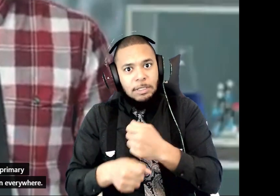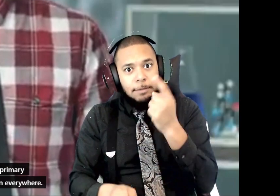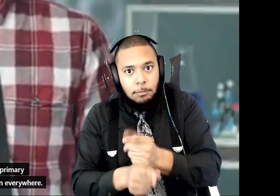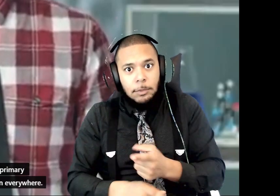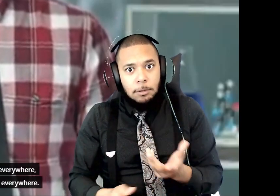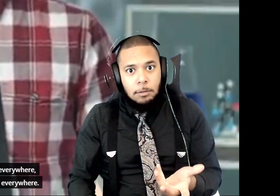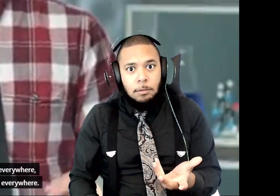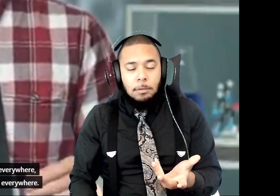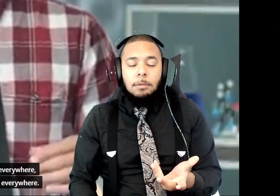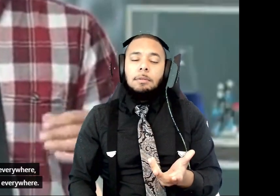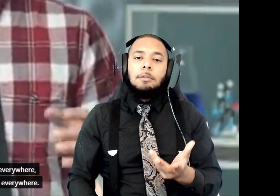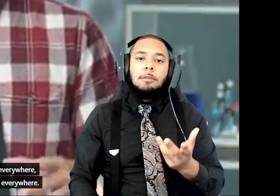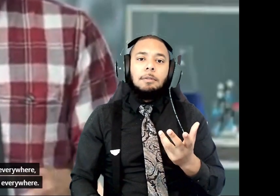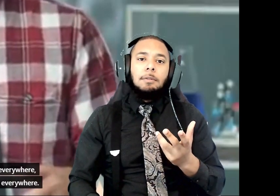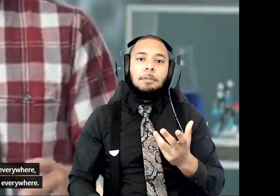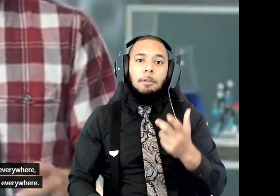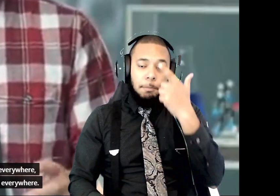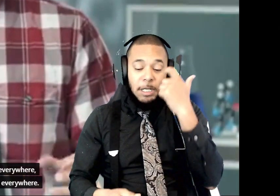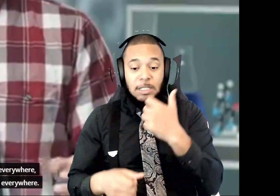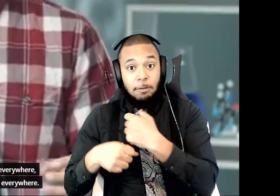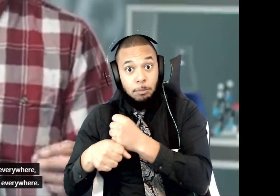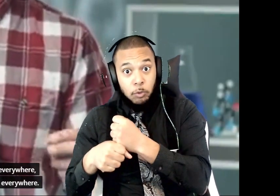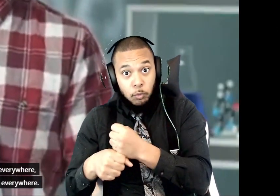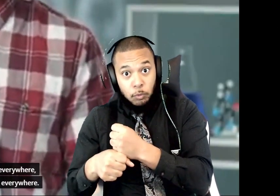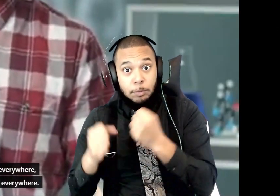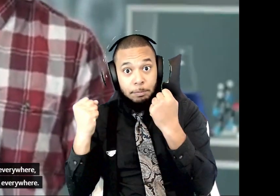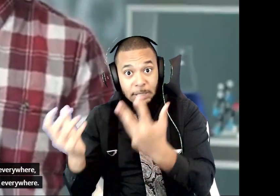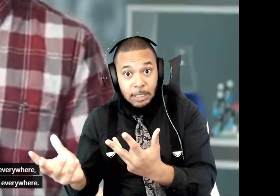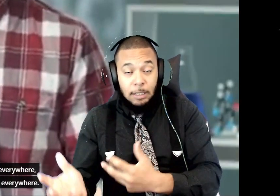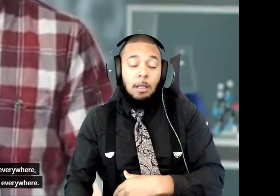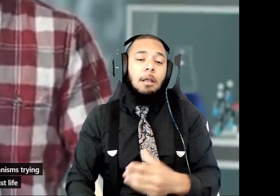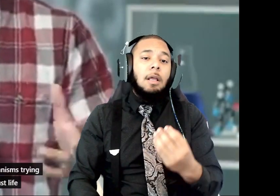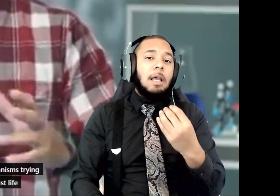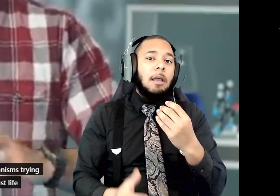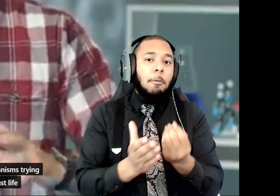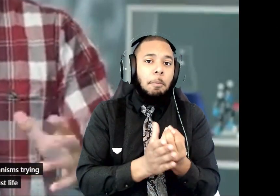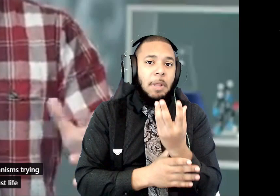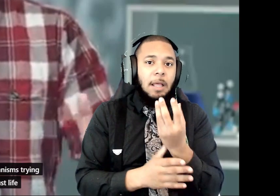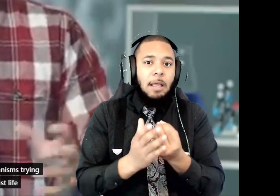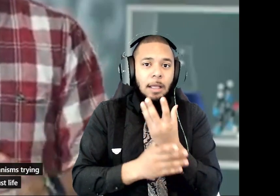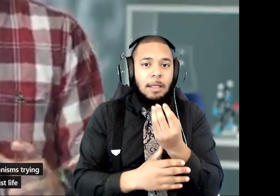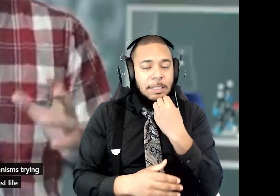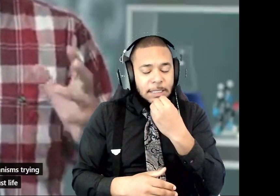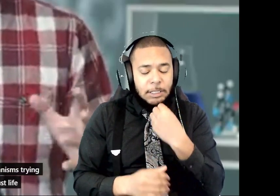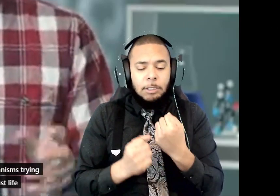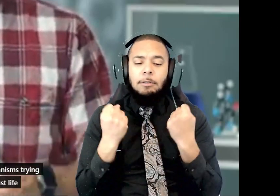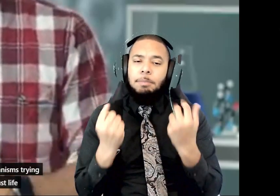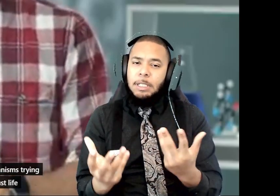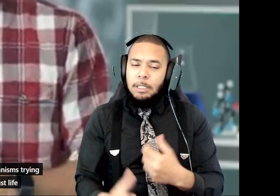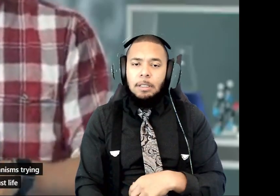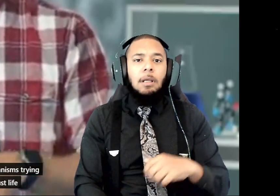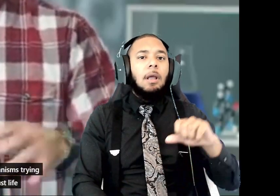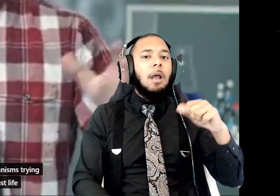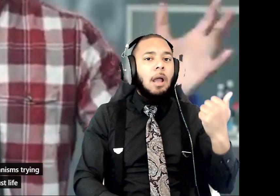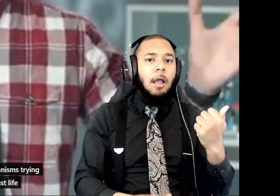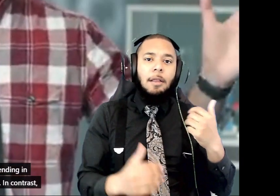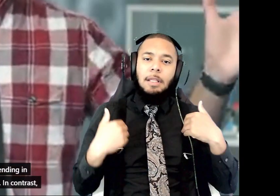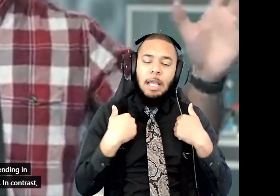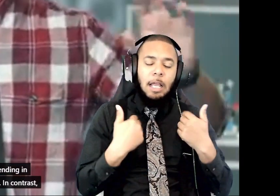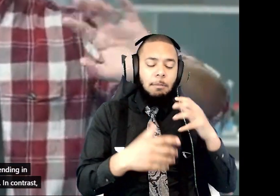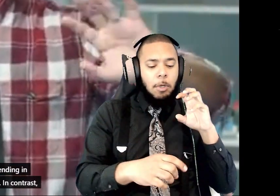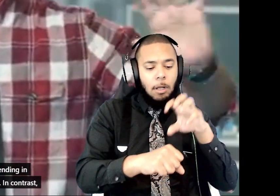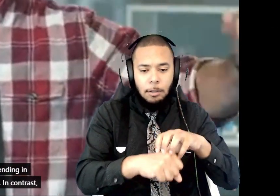production everywhere. And since there's producers everywhere, that means there's herbivores everywhere, and then there are other organisms trying to eat those, and it's just